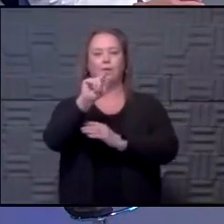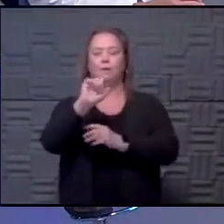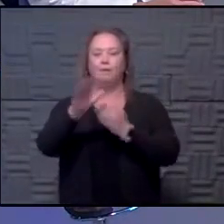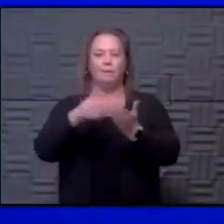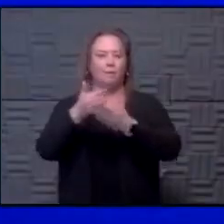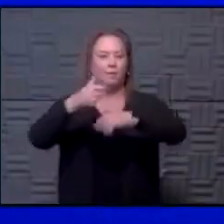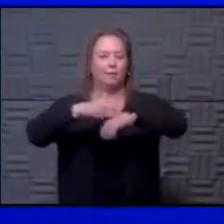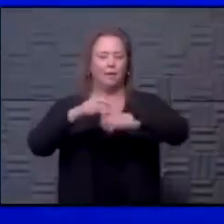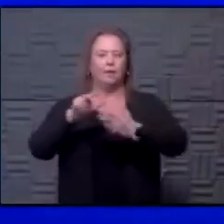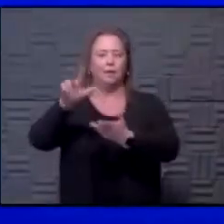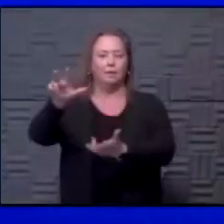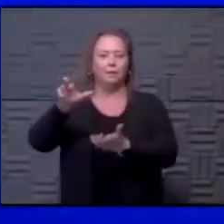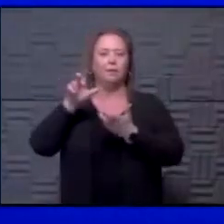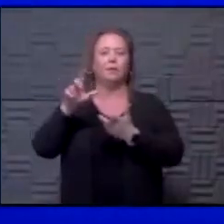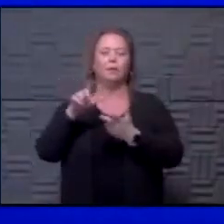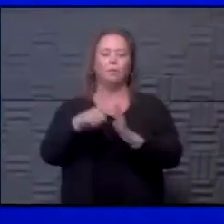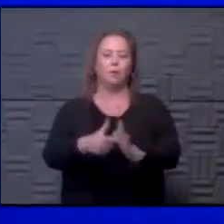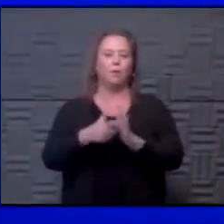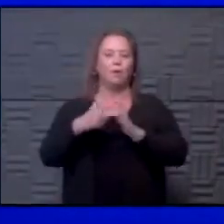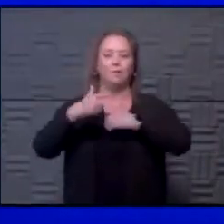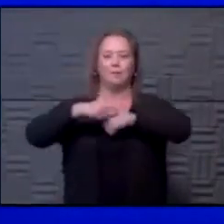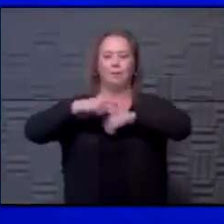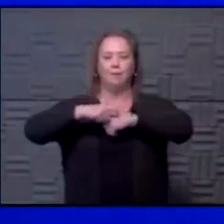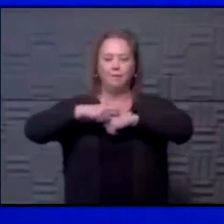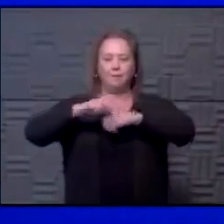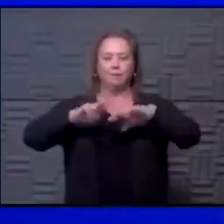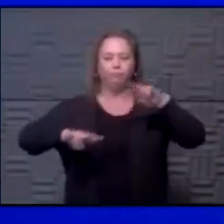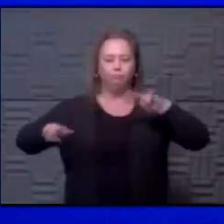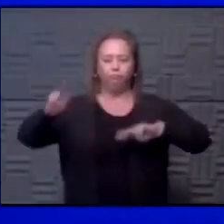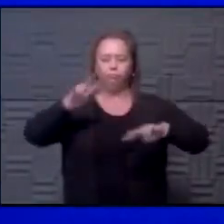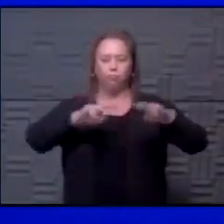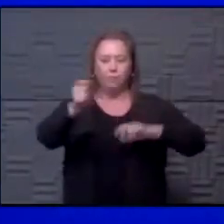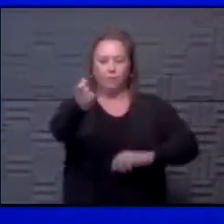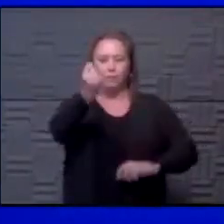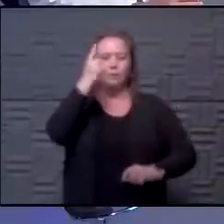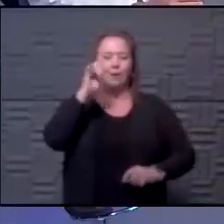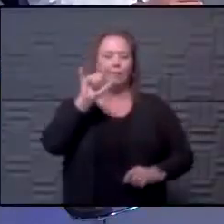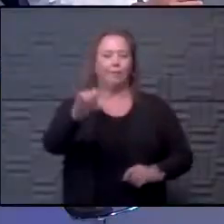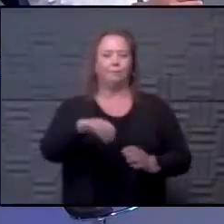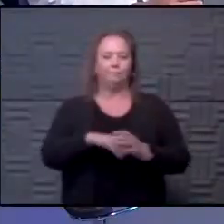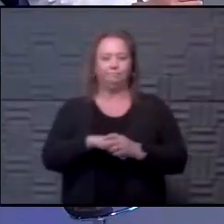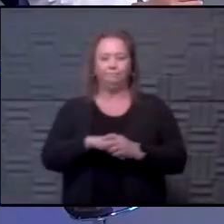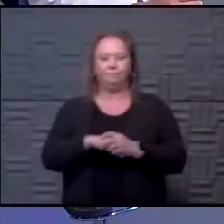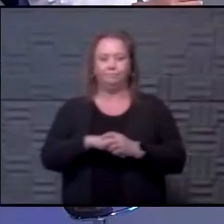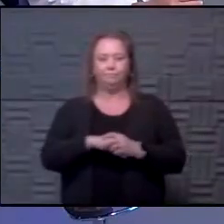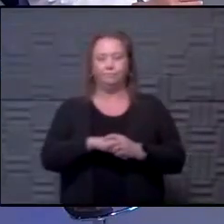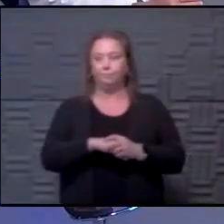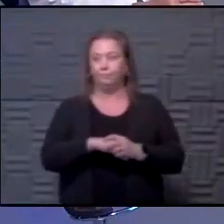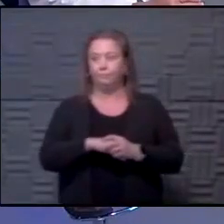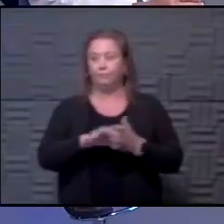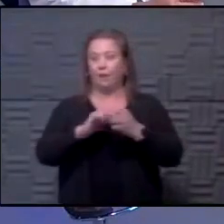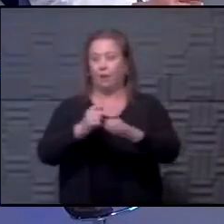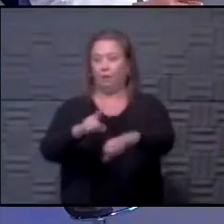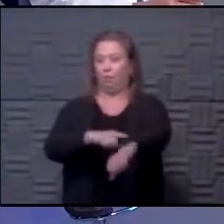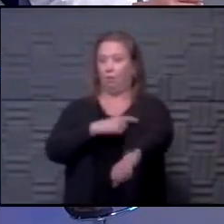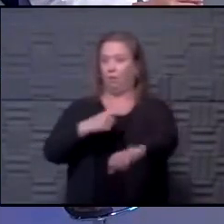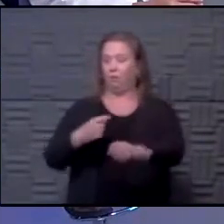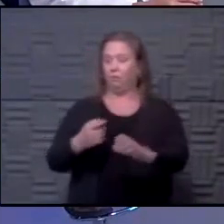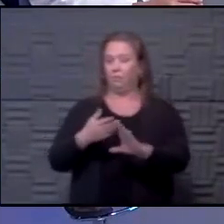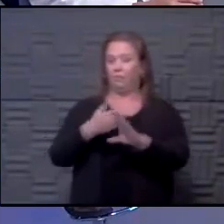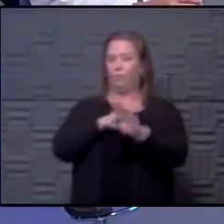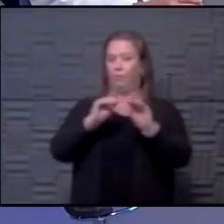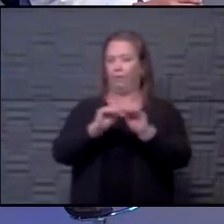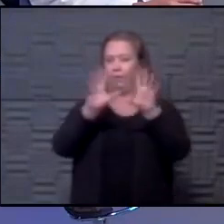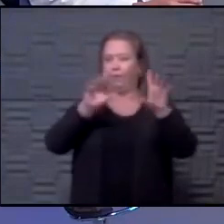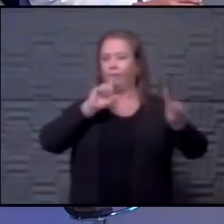Yep. But I think it's going to just require time to really fully understand the dynamic of that. Yeah, absolutely. How long do you think before we might have even more of a